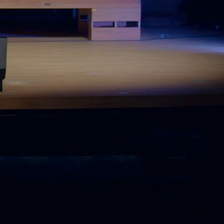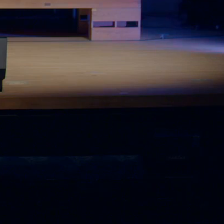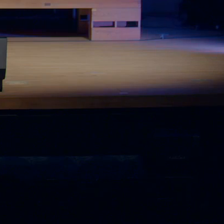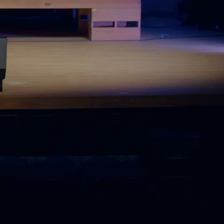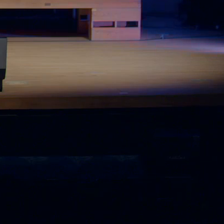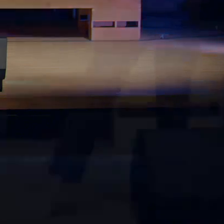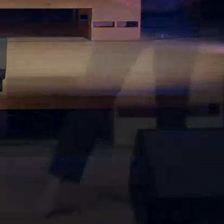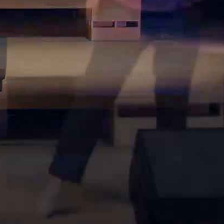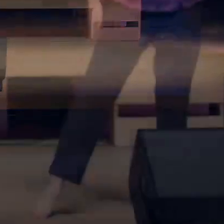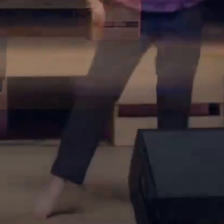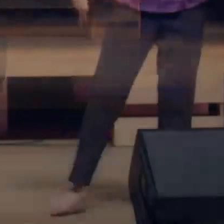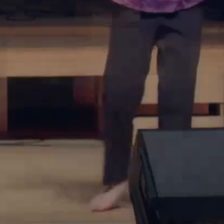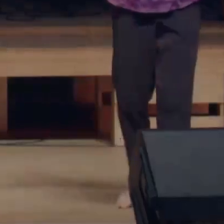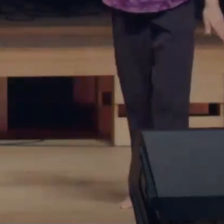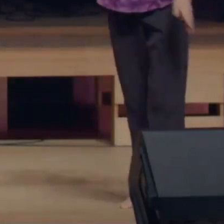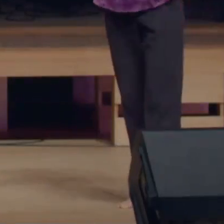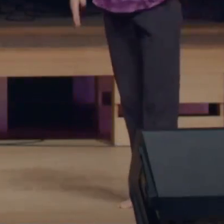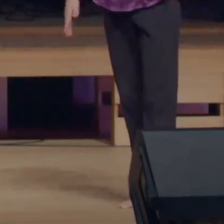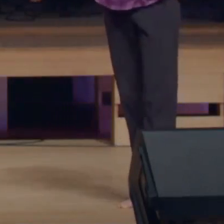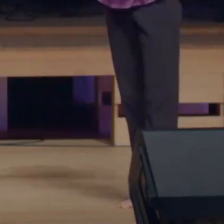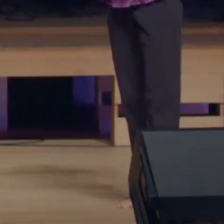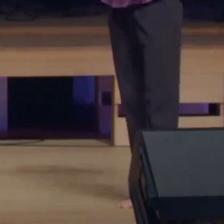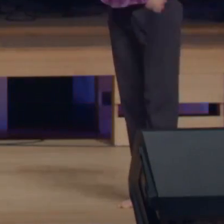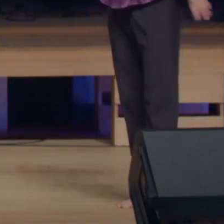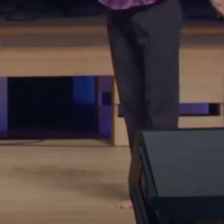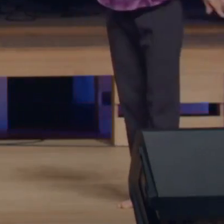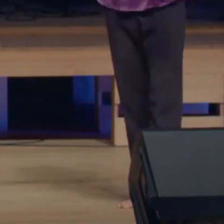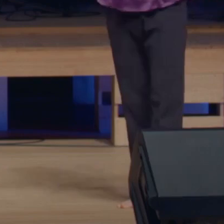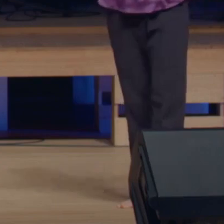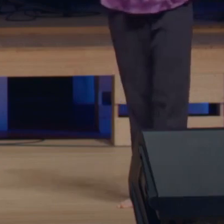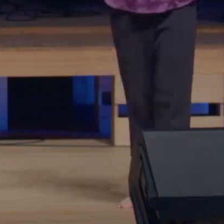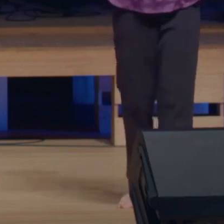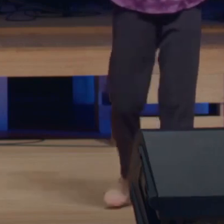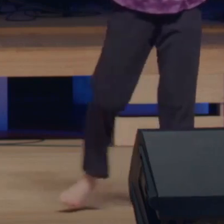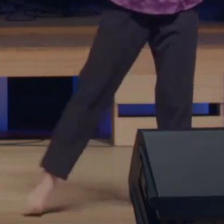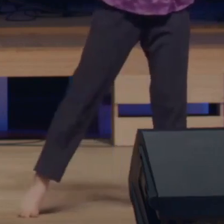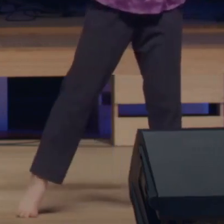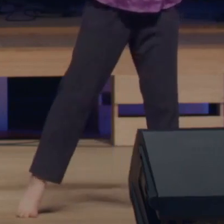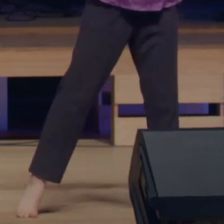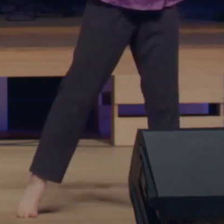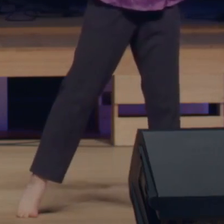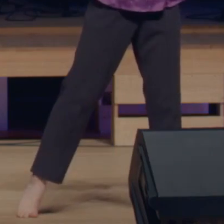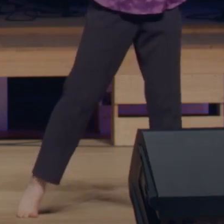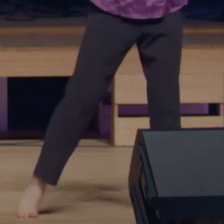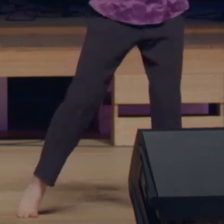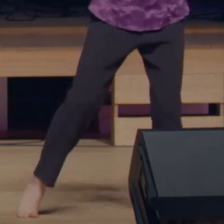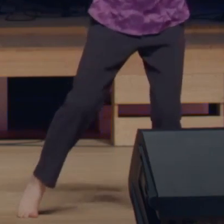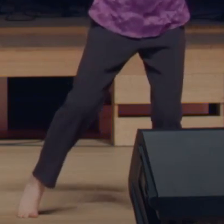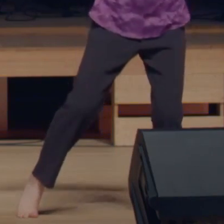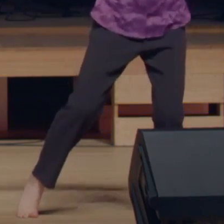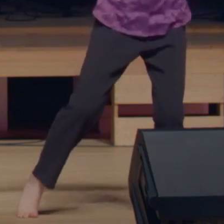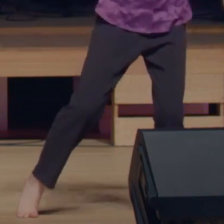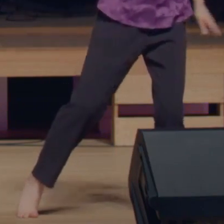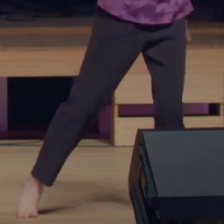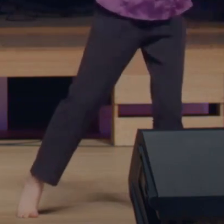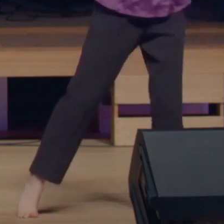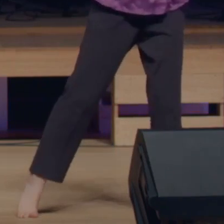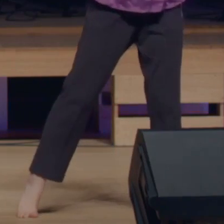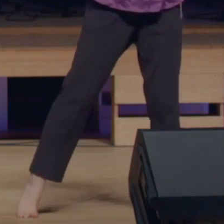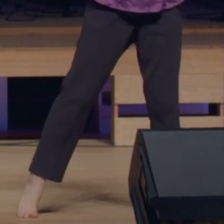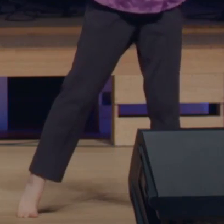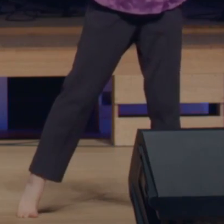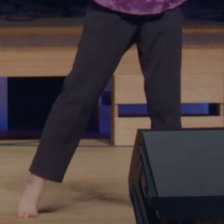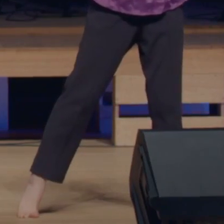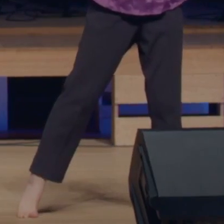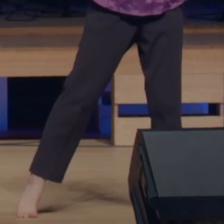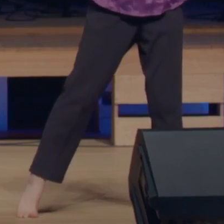know all that I was before. It won't matter anymore, for